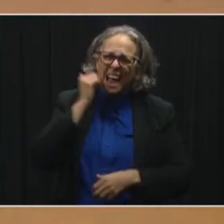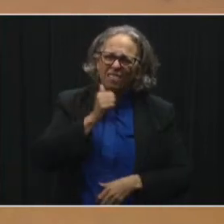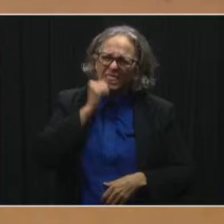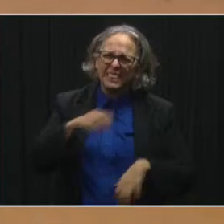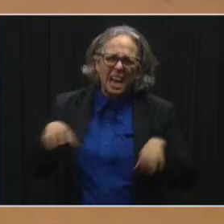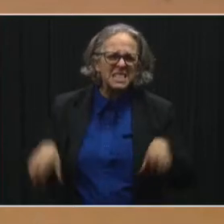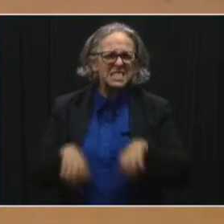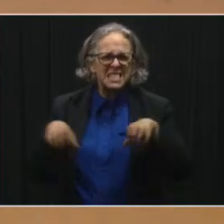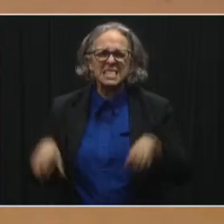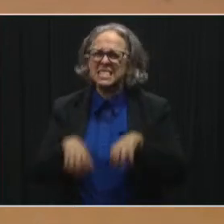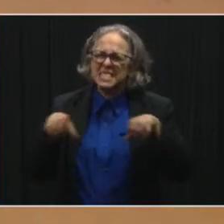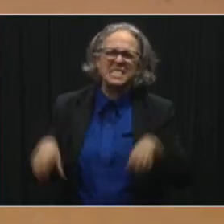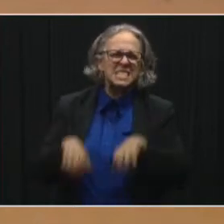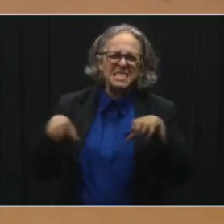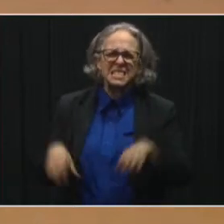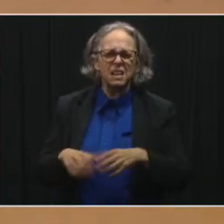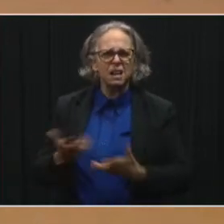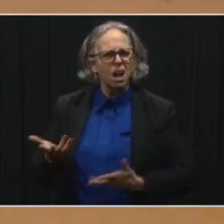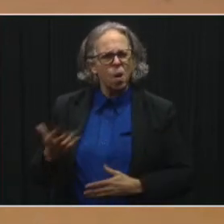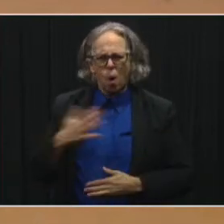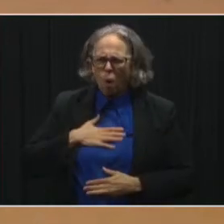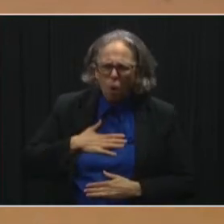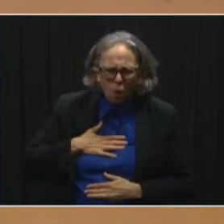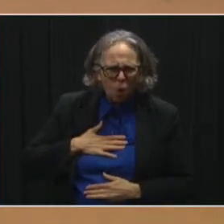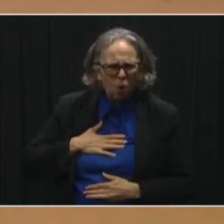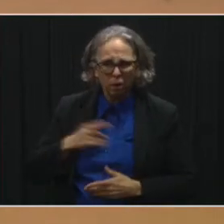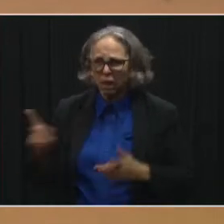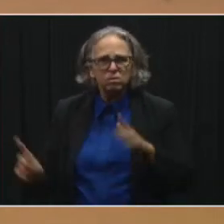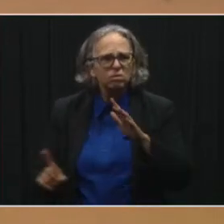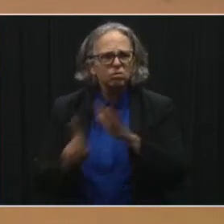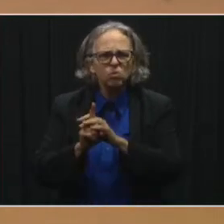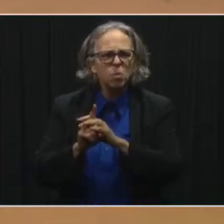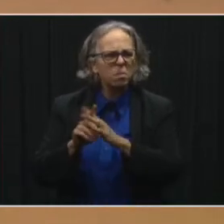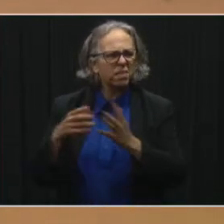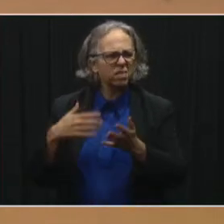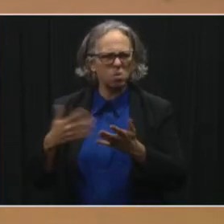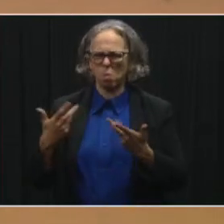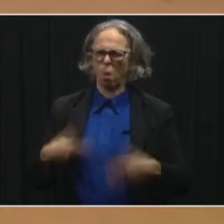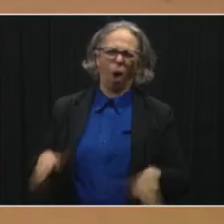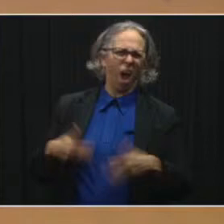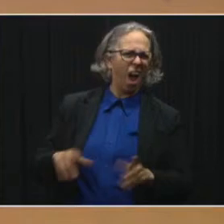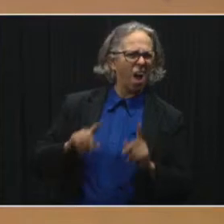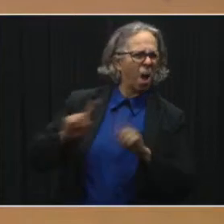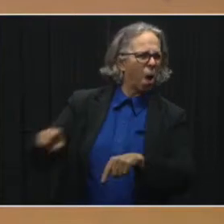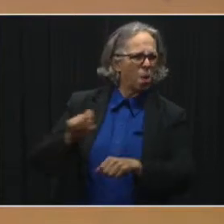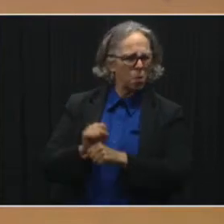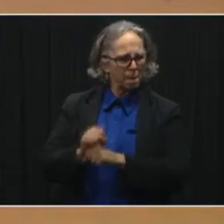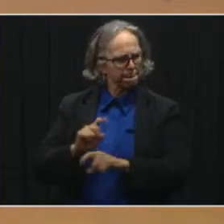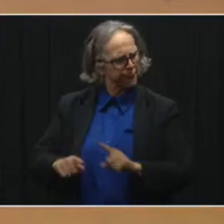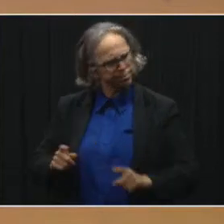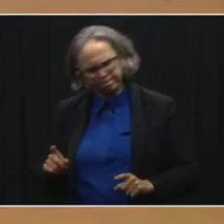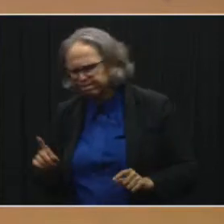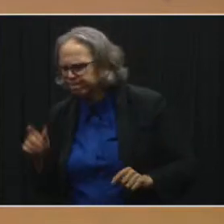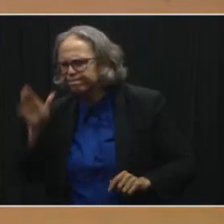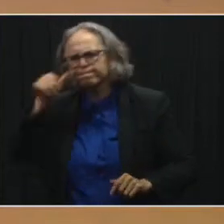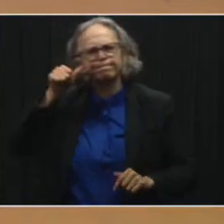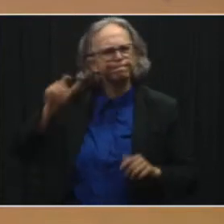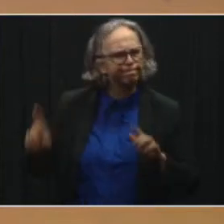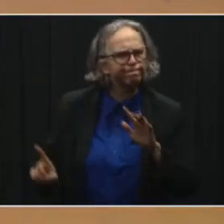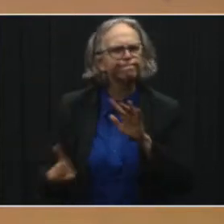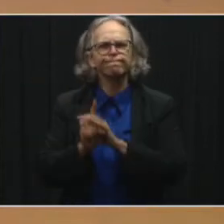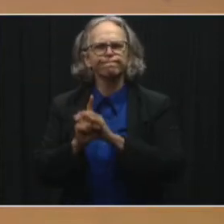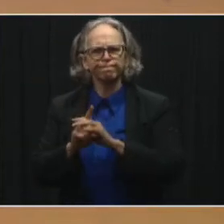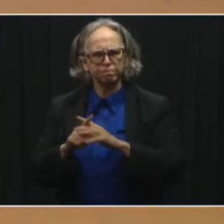come to work or not, because of the stress, they do it, and they do it well. So